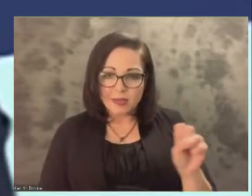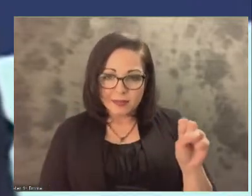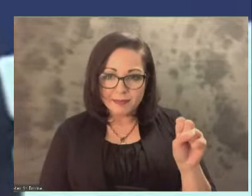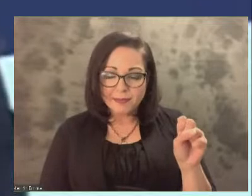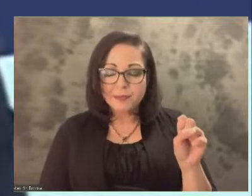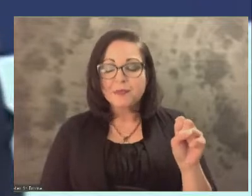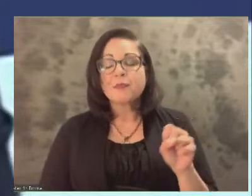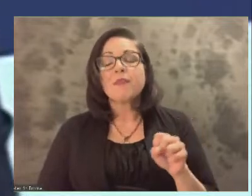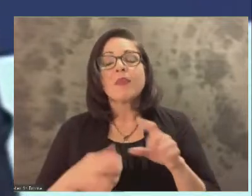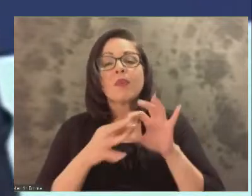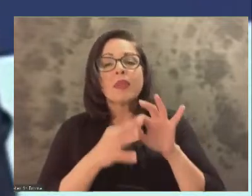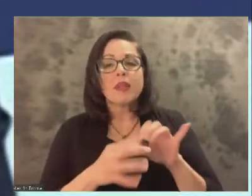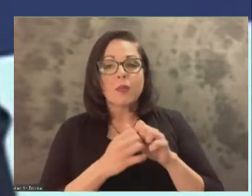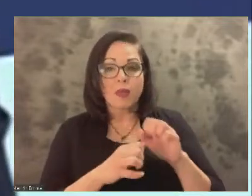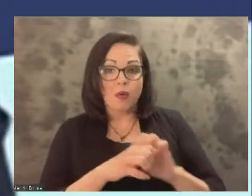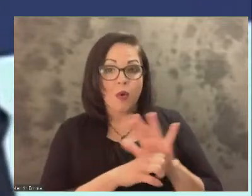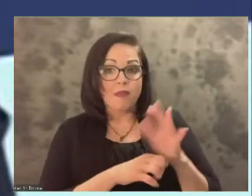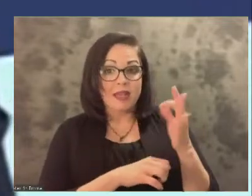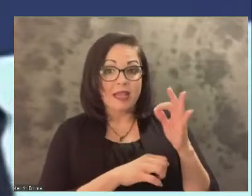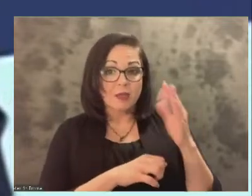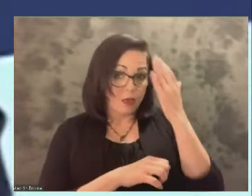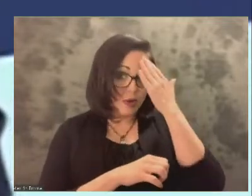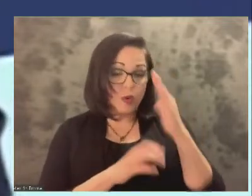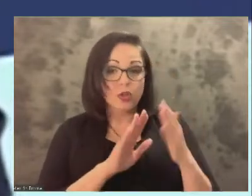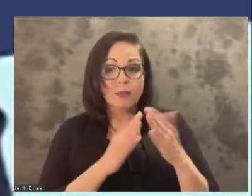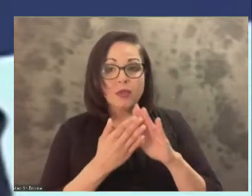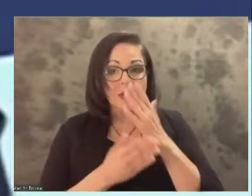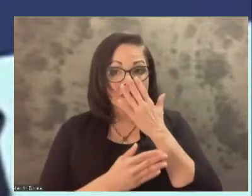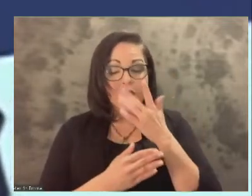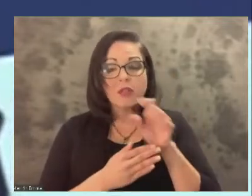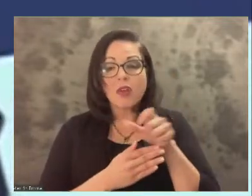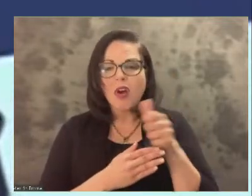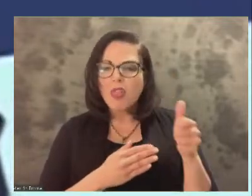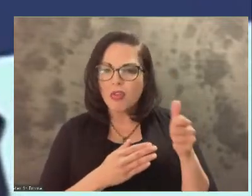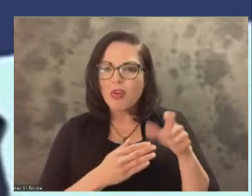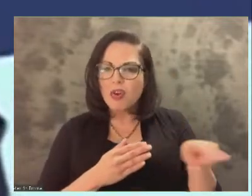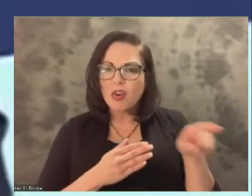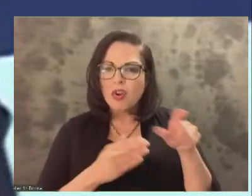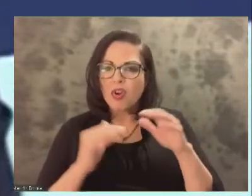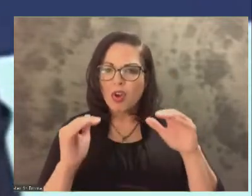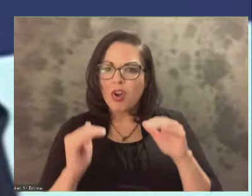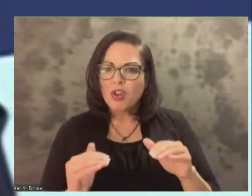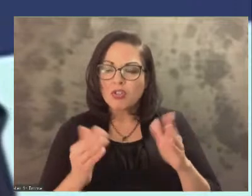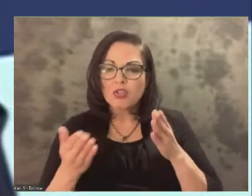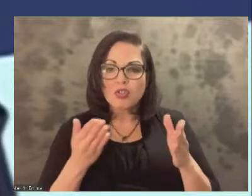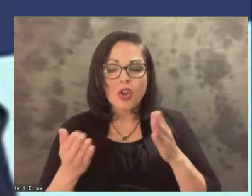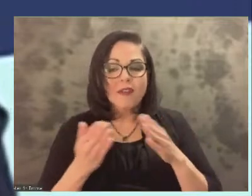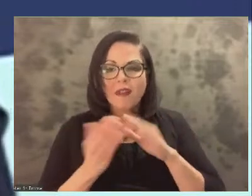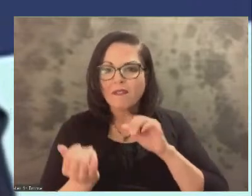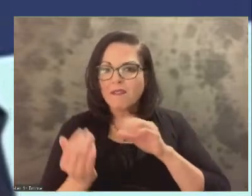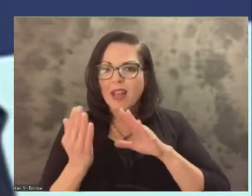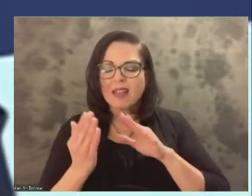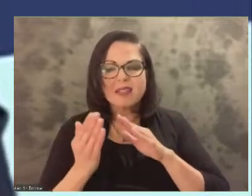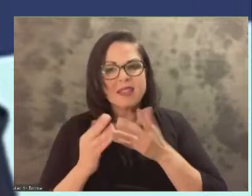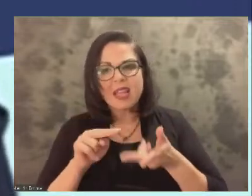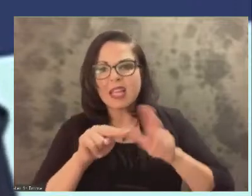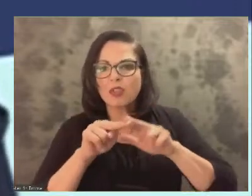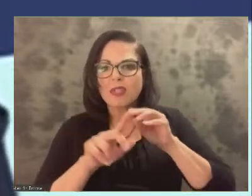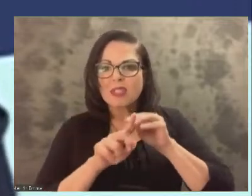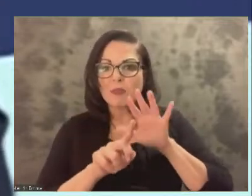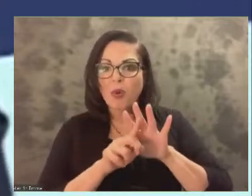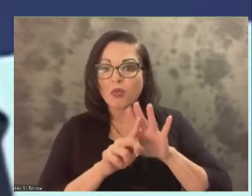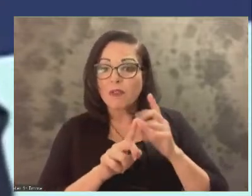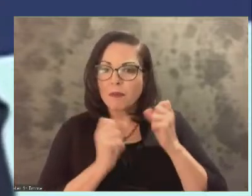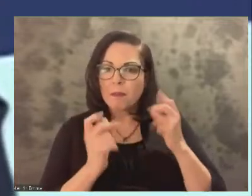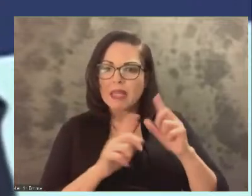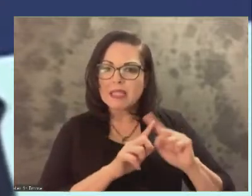When it comes to COVID-19, we know communities of color, other underserved populations face increased exposure and risk for many reasons. In